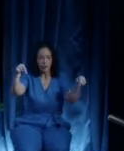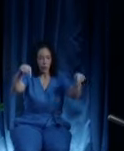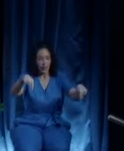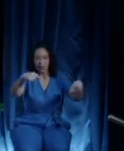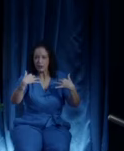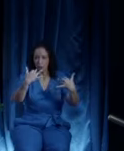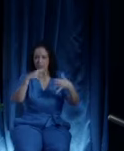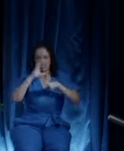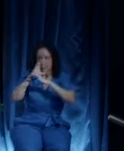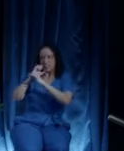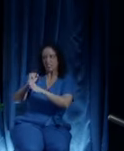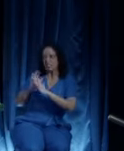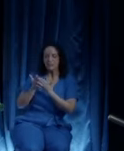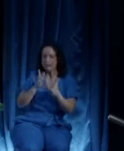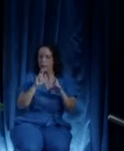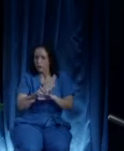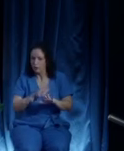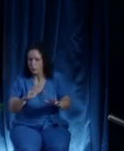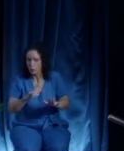hating it for being fiction.